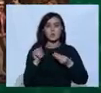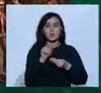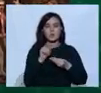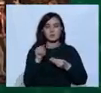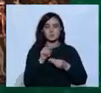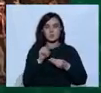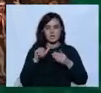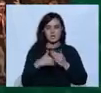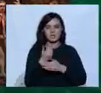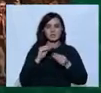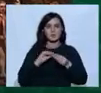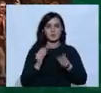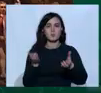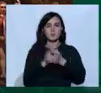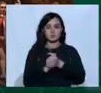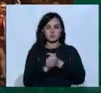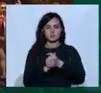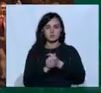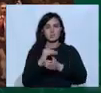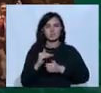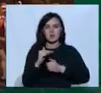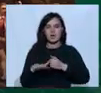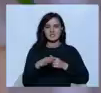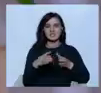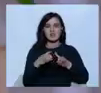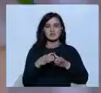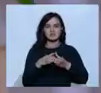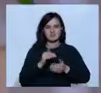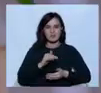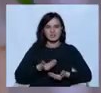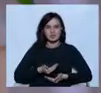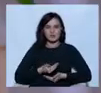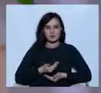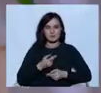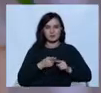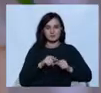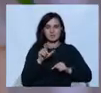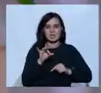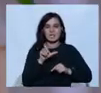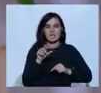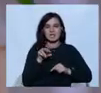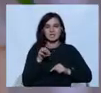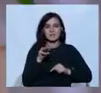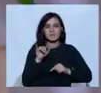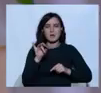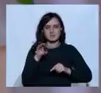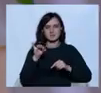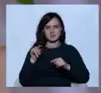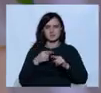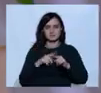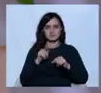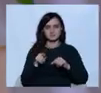a wealthy girl who lives in the city of Belmont, but Bassanio doesn't have enough money to marry her